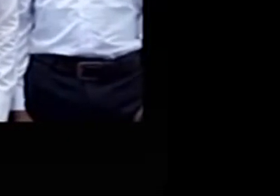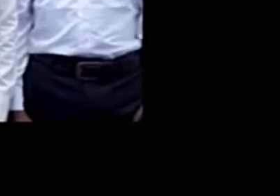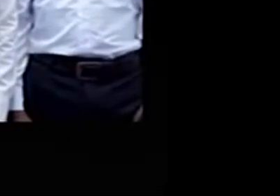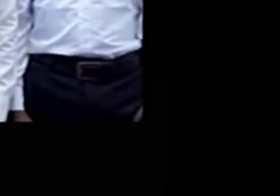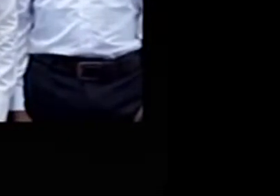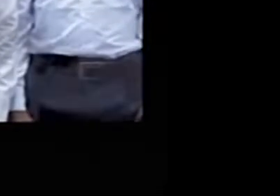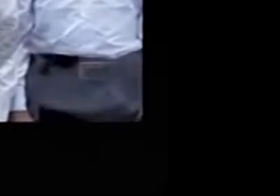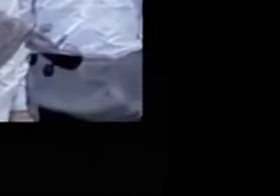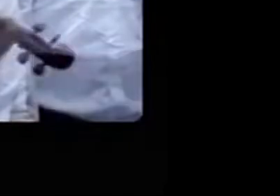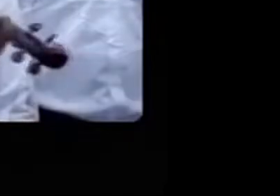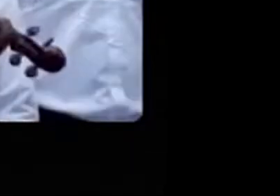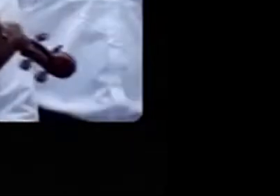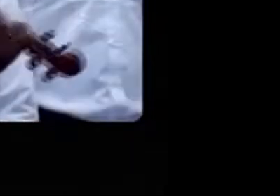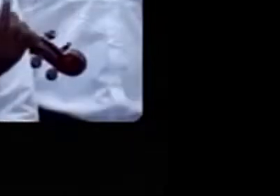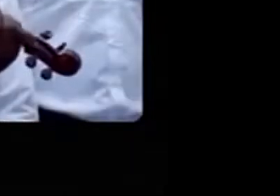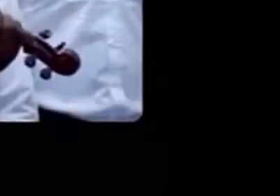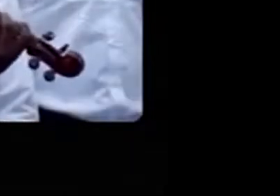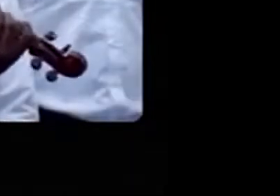me free.